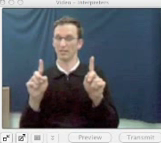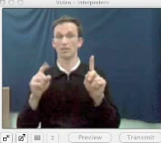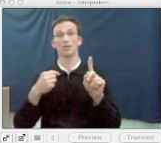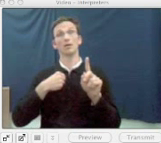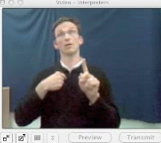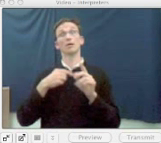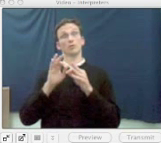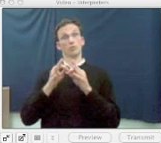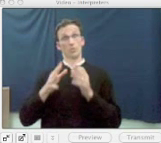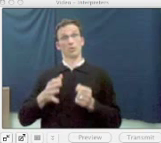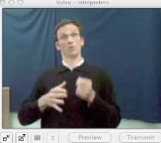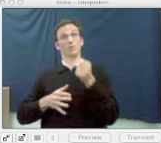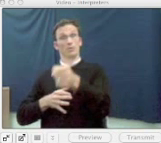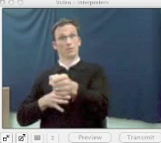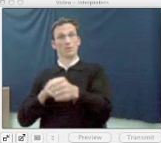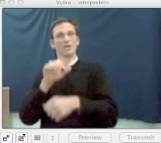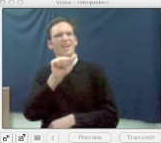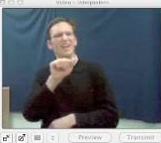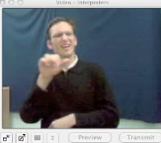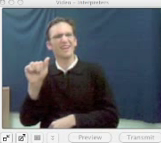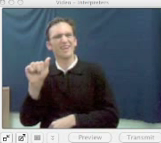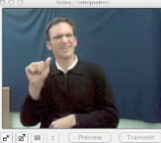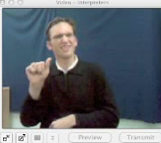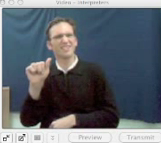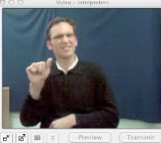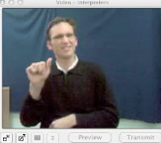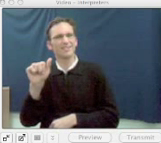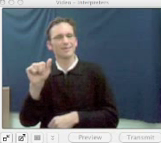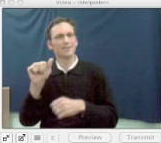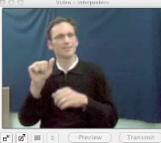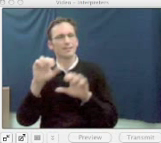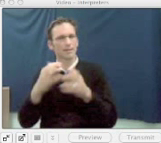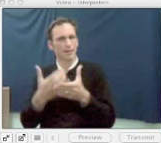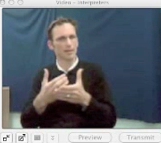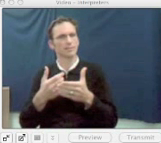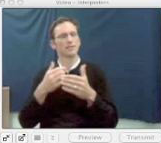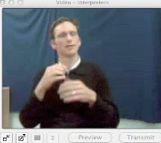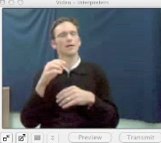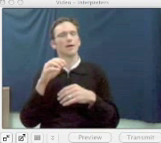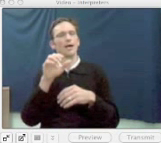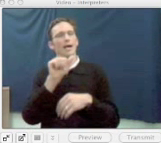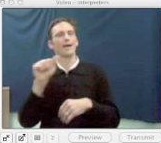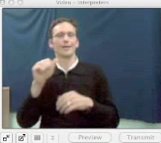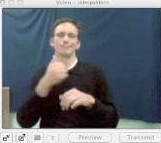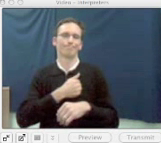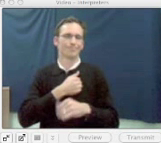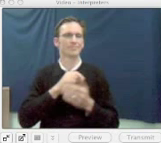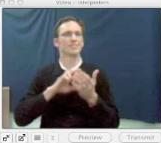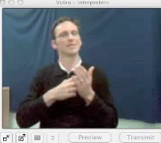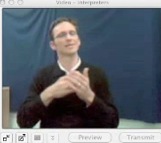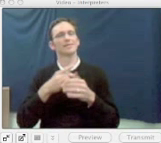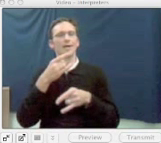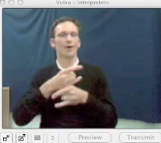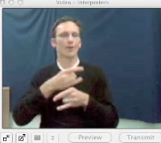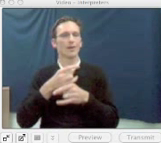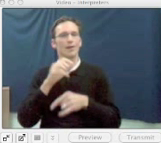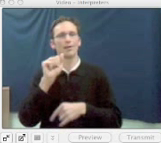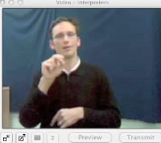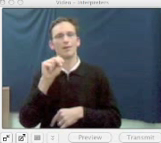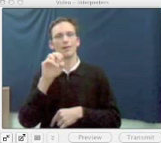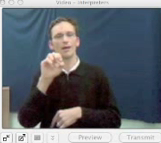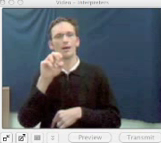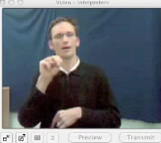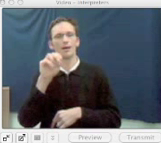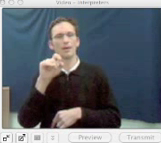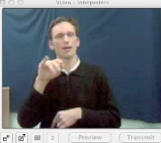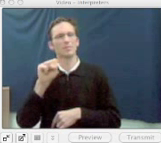able to recognize some of the similar, and by AA, I'm sorry, I'm referring to Alcoholics Anonymous meetings. I will begin to see